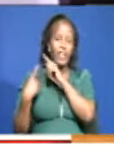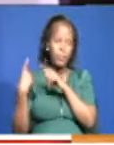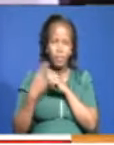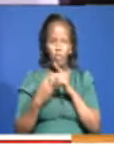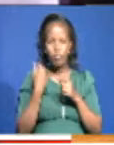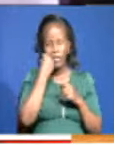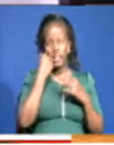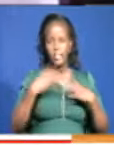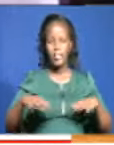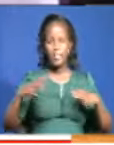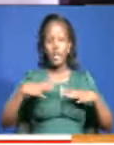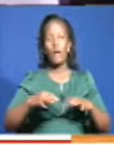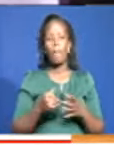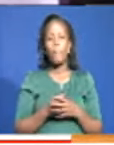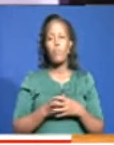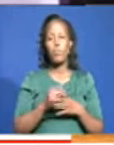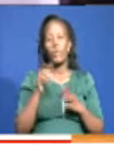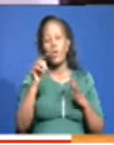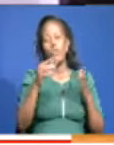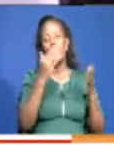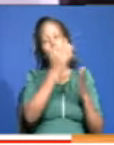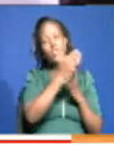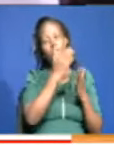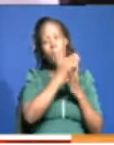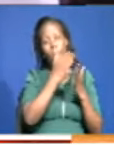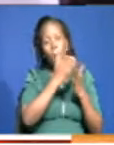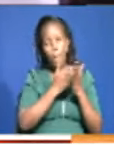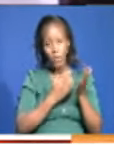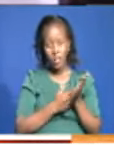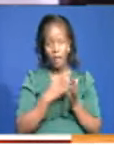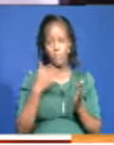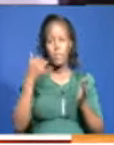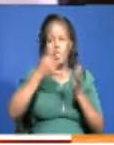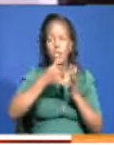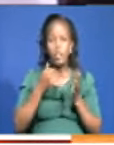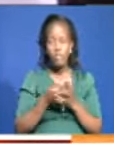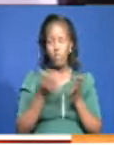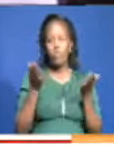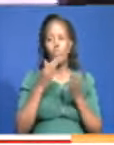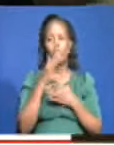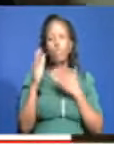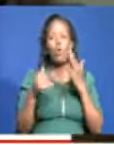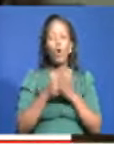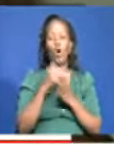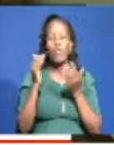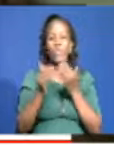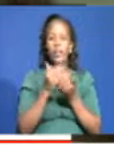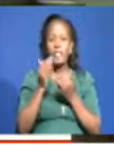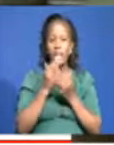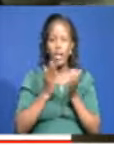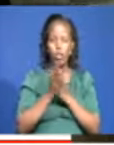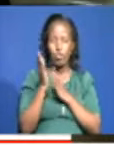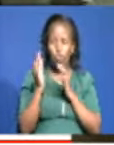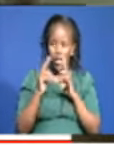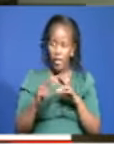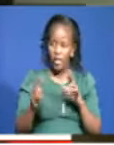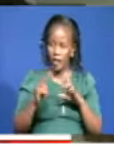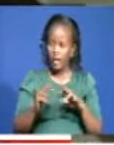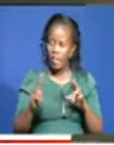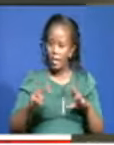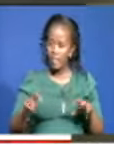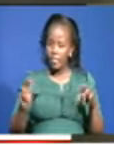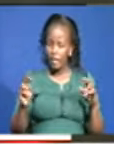initiative also enhances the hospital's focus in offering evidence-based care through research. Opicho Chemtai,